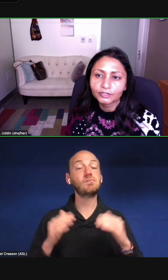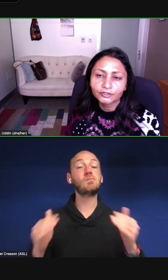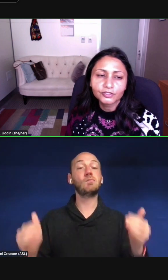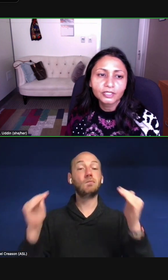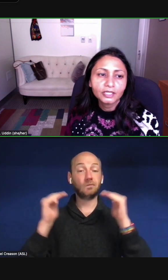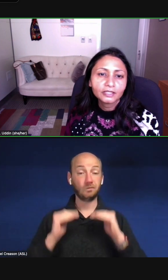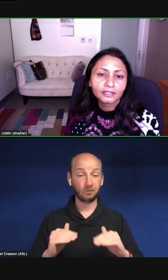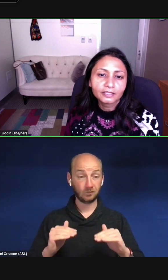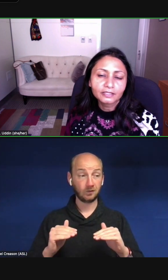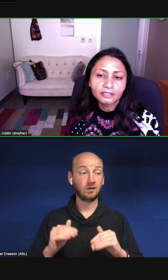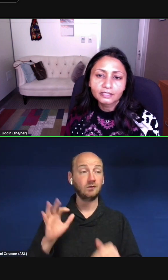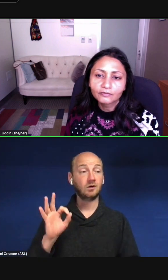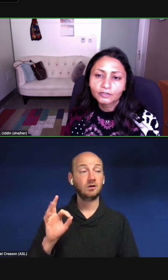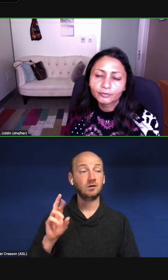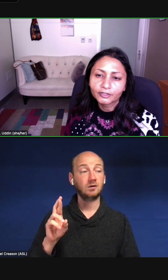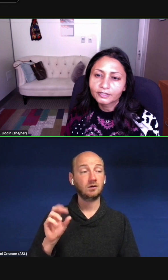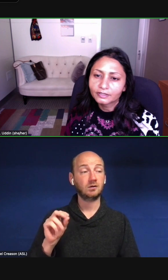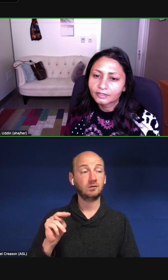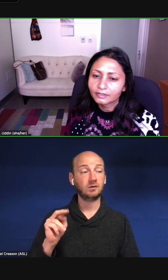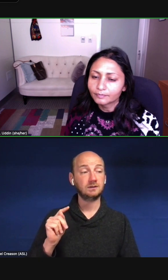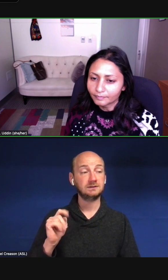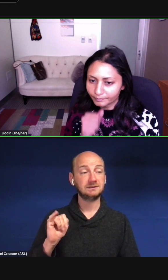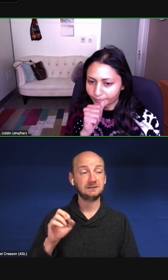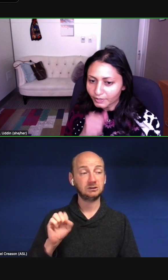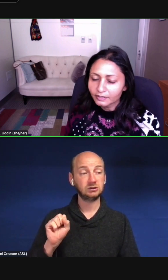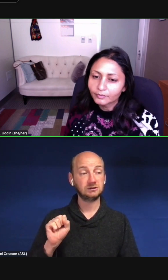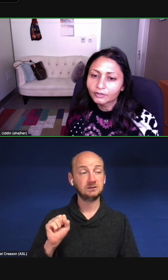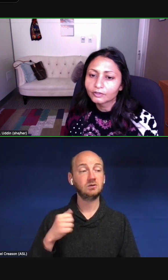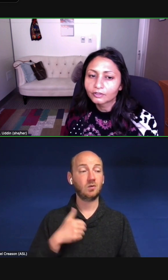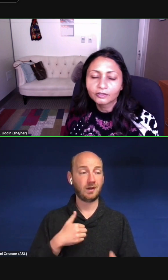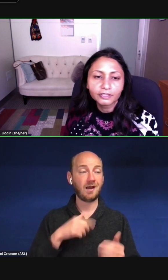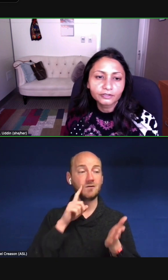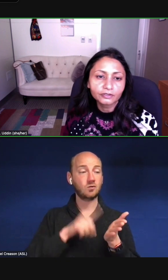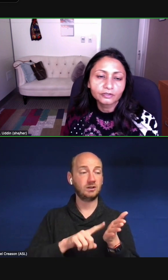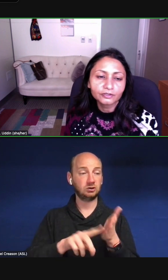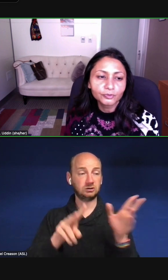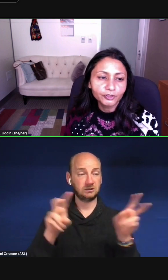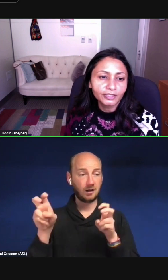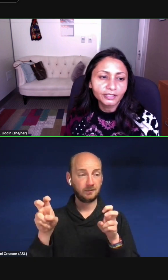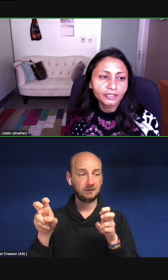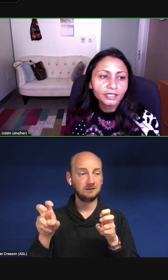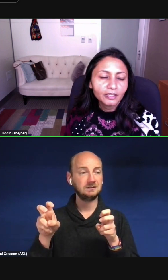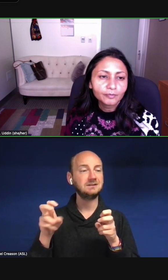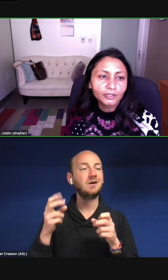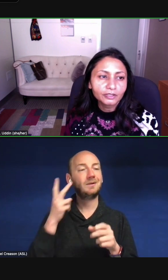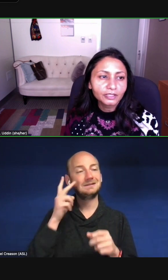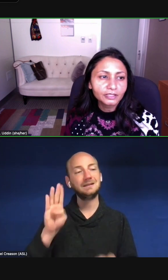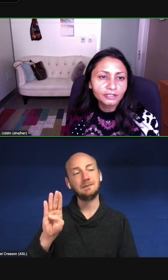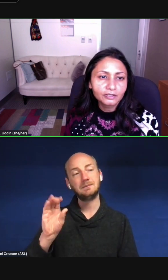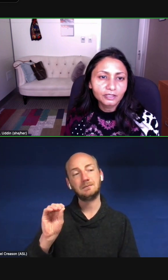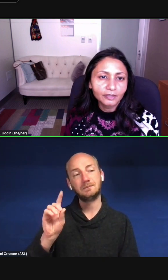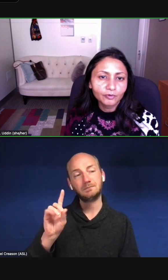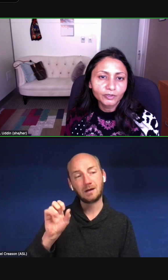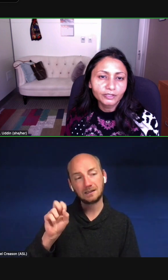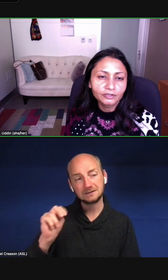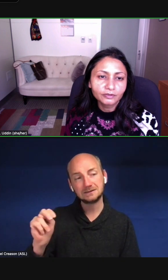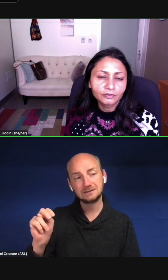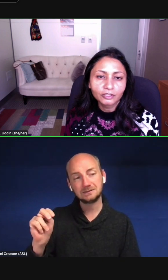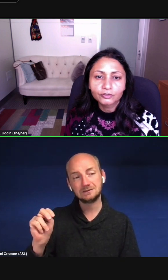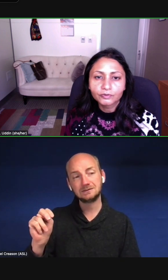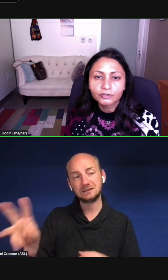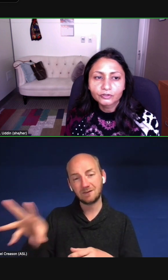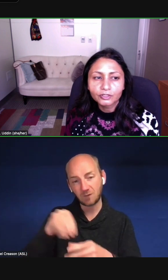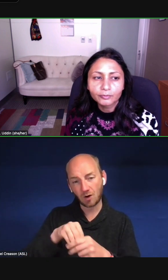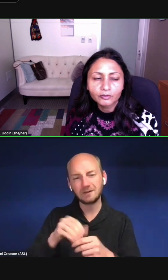in Frontiers that Stephanie Bodison and some other colleagues are spearheading. But the idea is we wanted